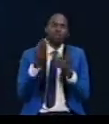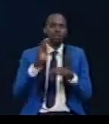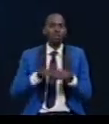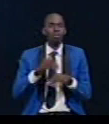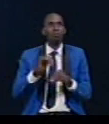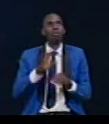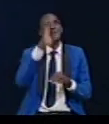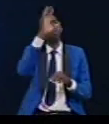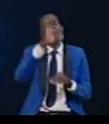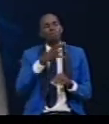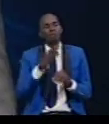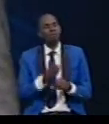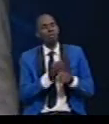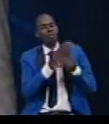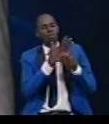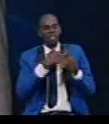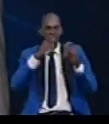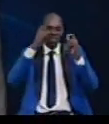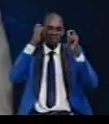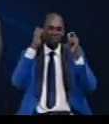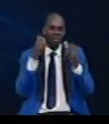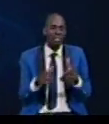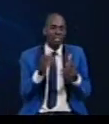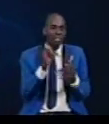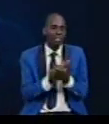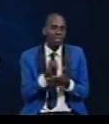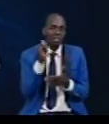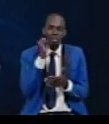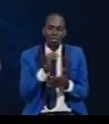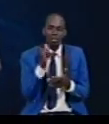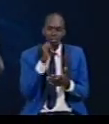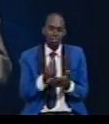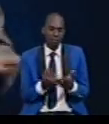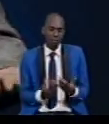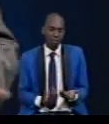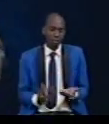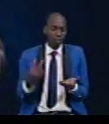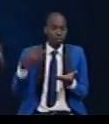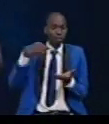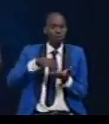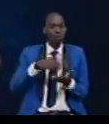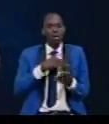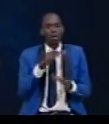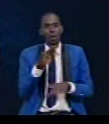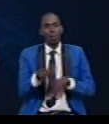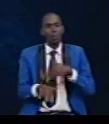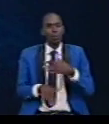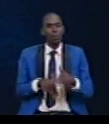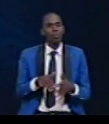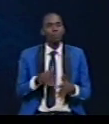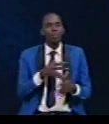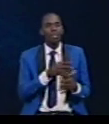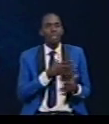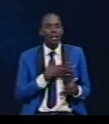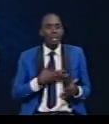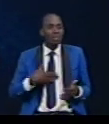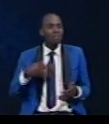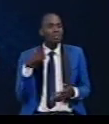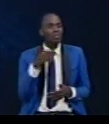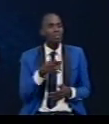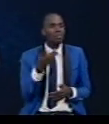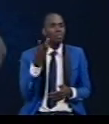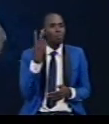straightway, immediately, the damsel arose and walked, for she was of the age of